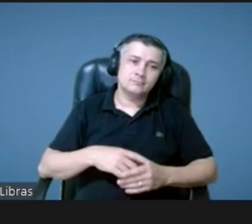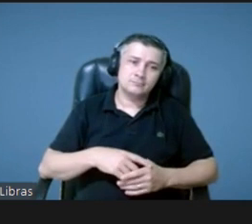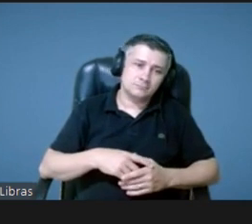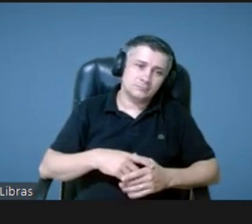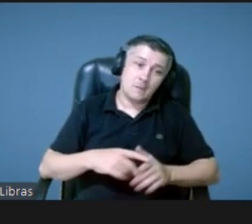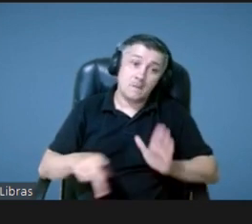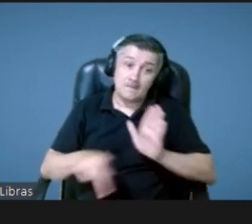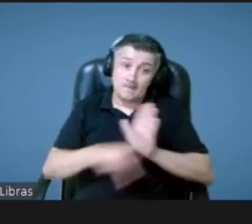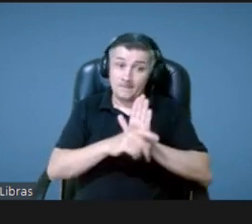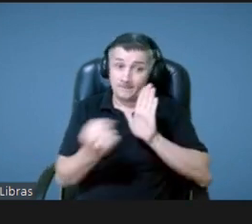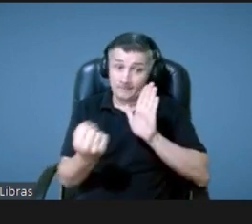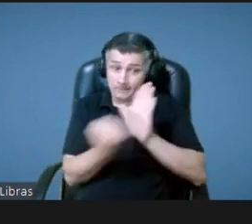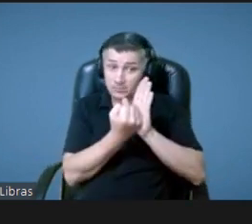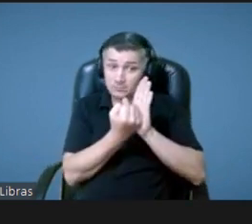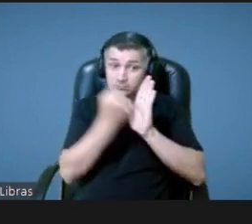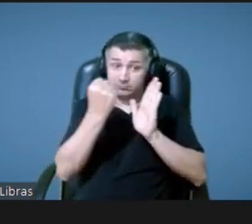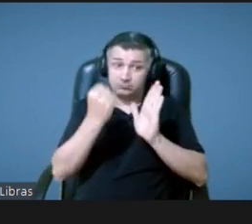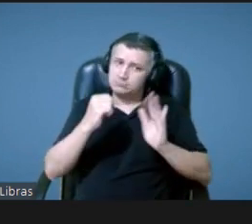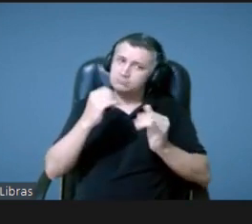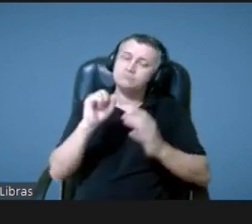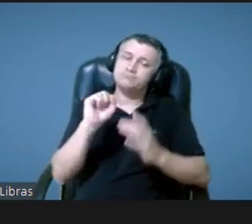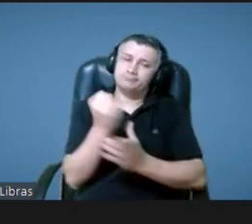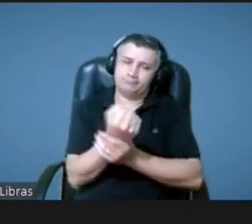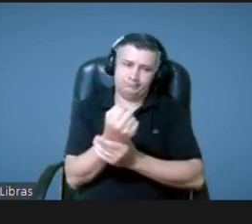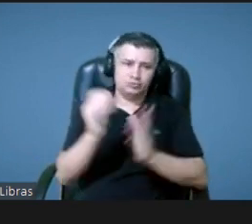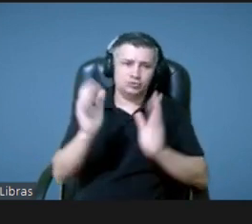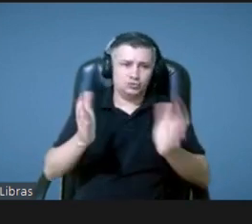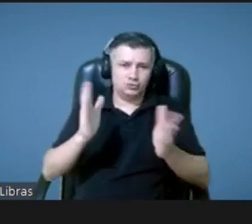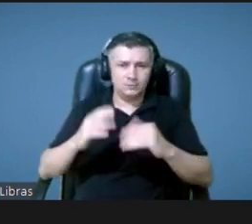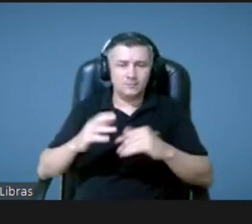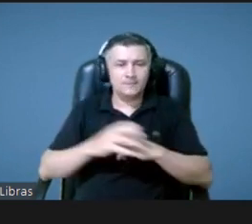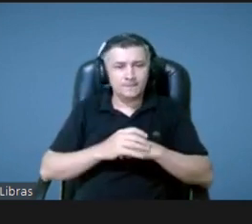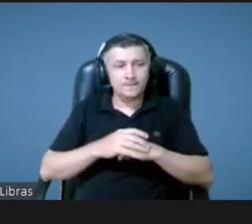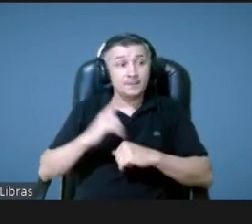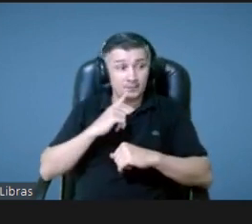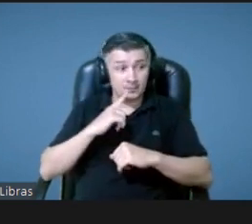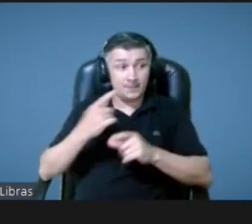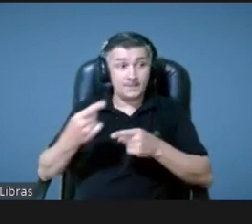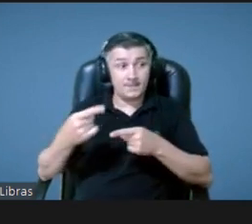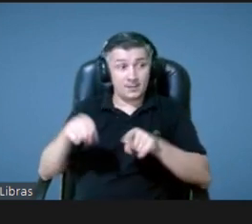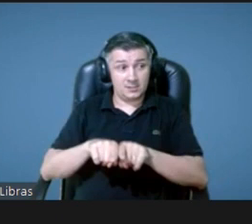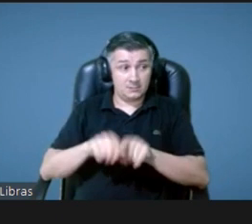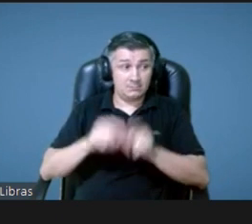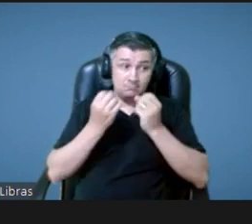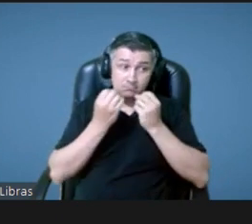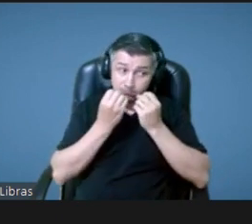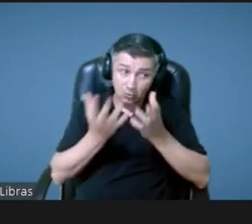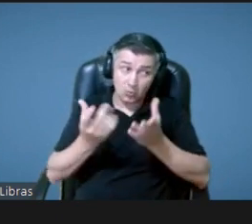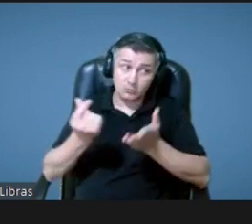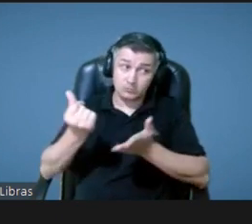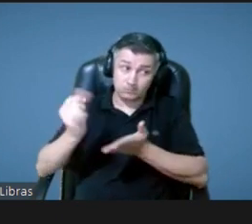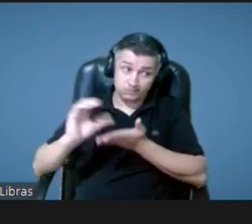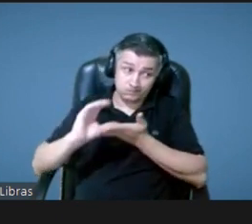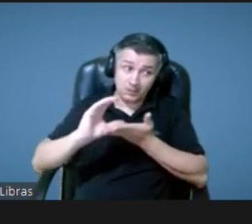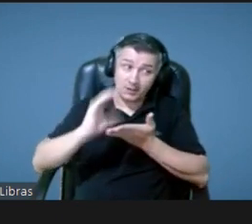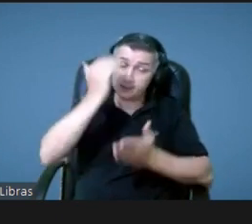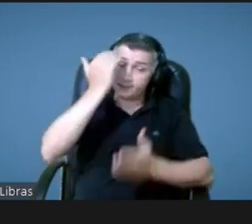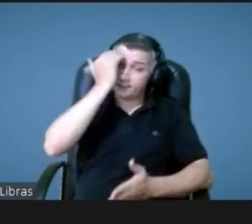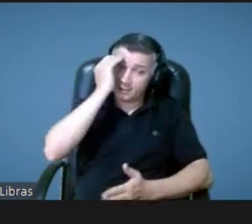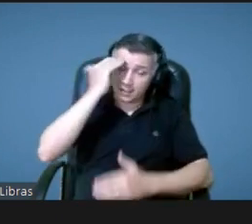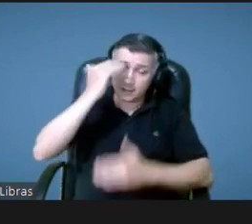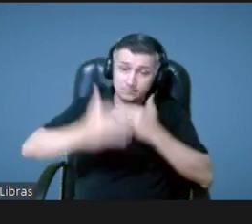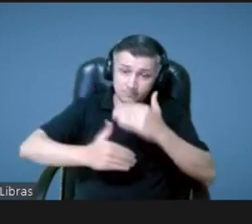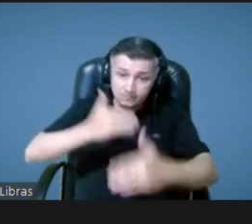again. And therefore, the assets of the company are protected. We have